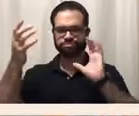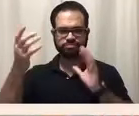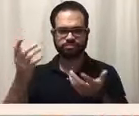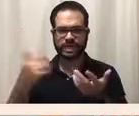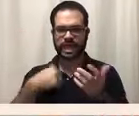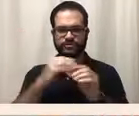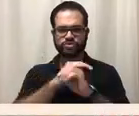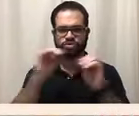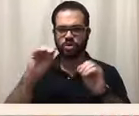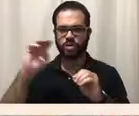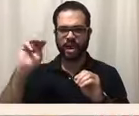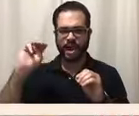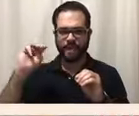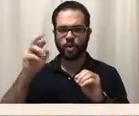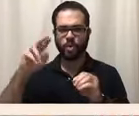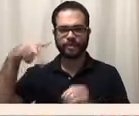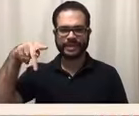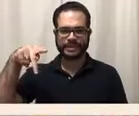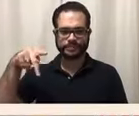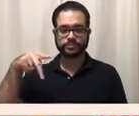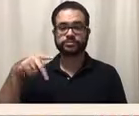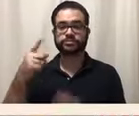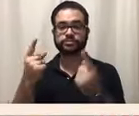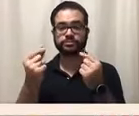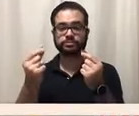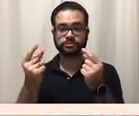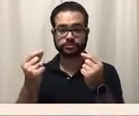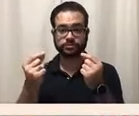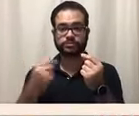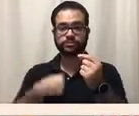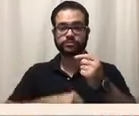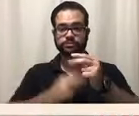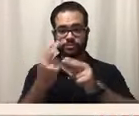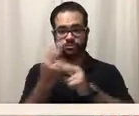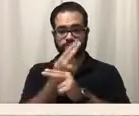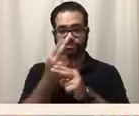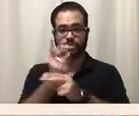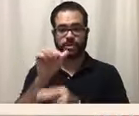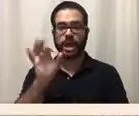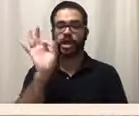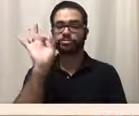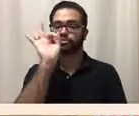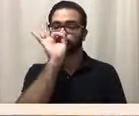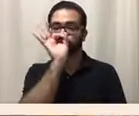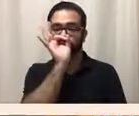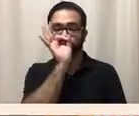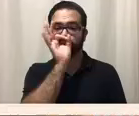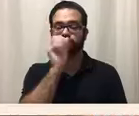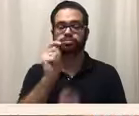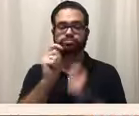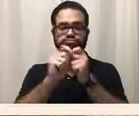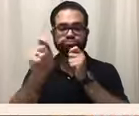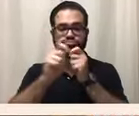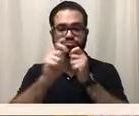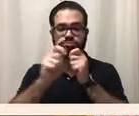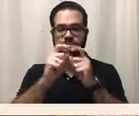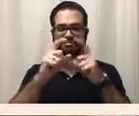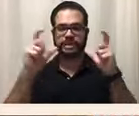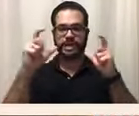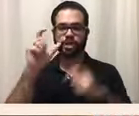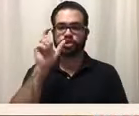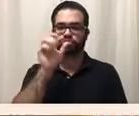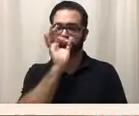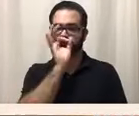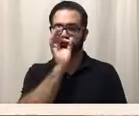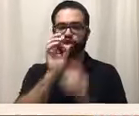P. So what we did was we used the brass mouthpieces, the trombone being bigger, and the trumpet mouthpiece